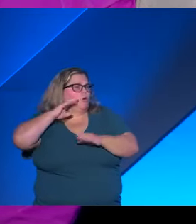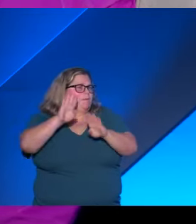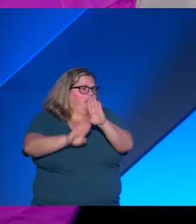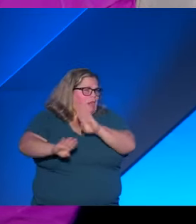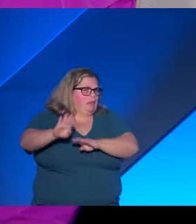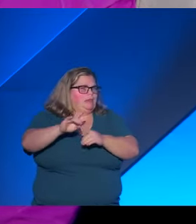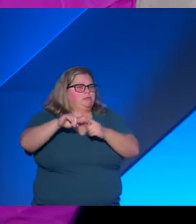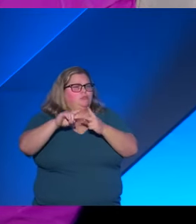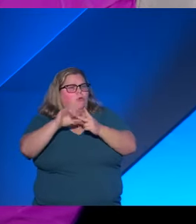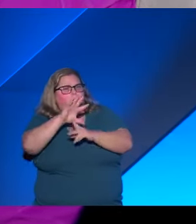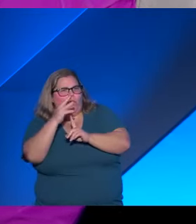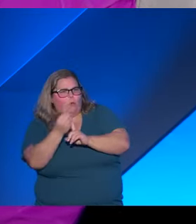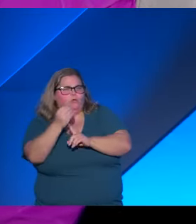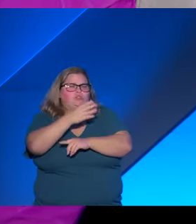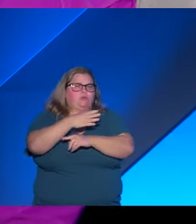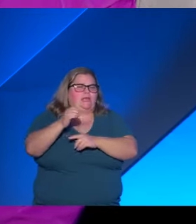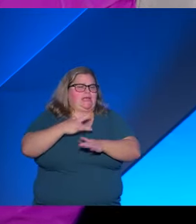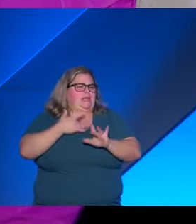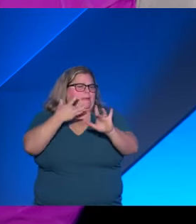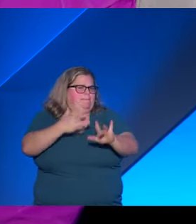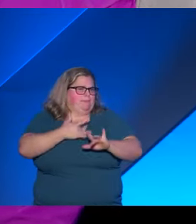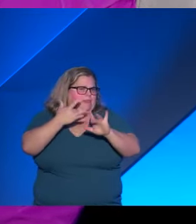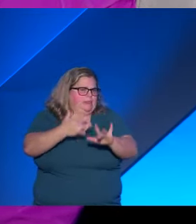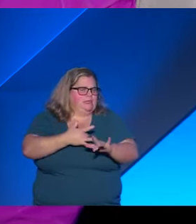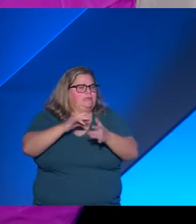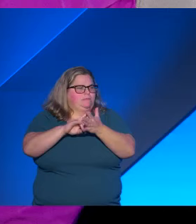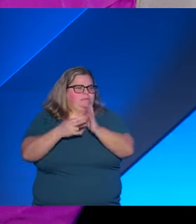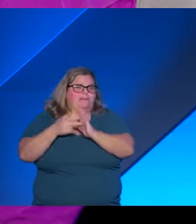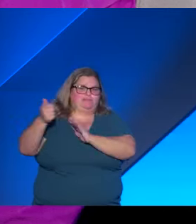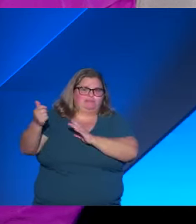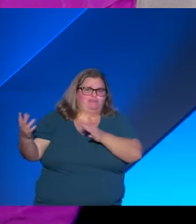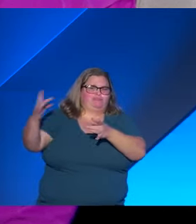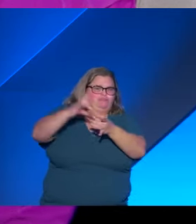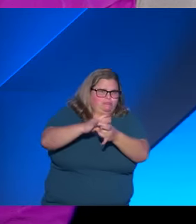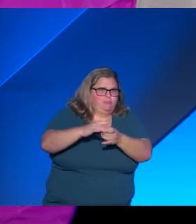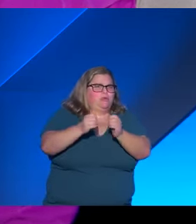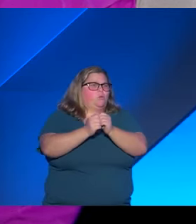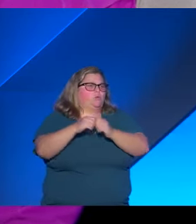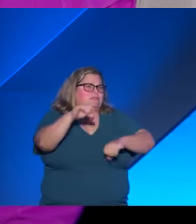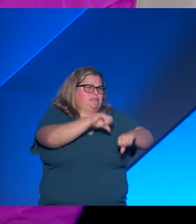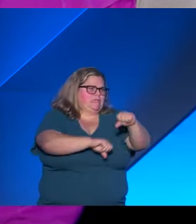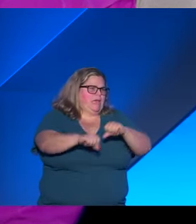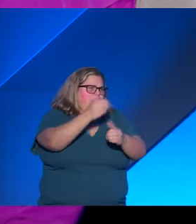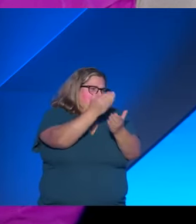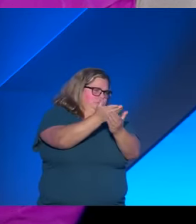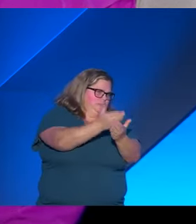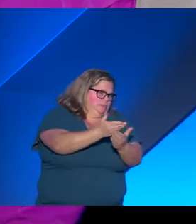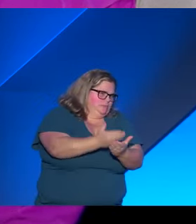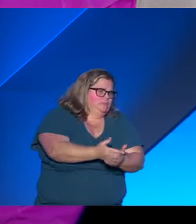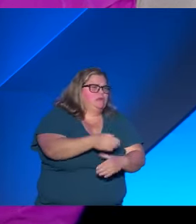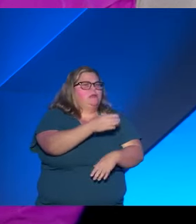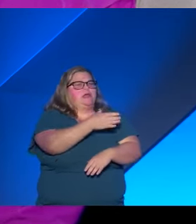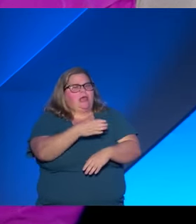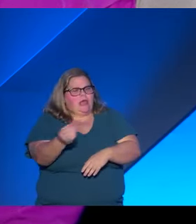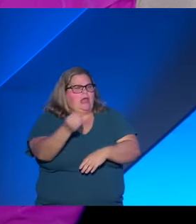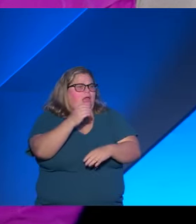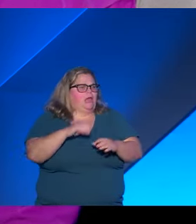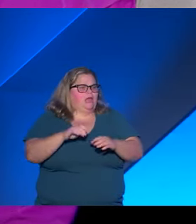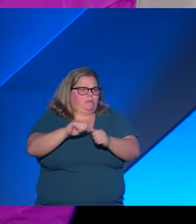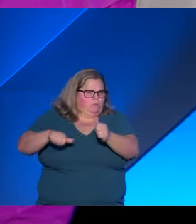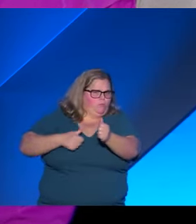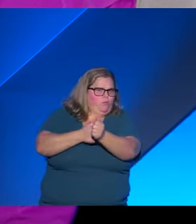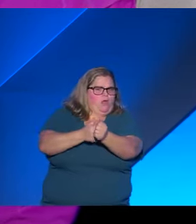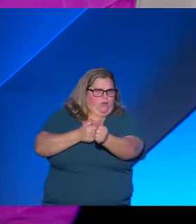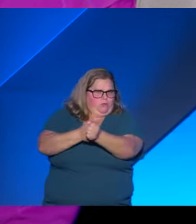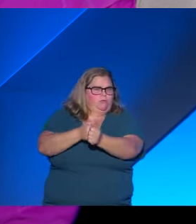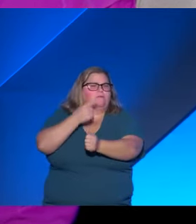and empathy, Rajkumari combines scientific prowess and resonant language to reimagine